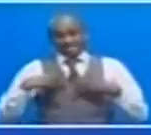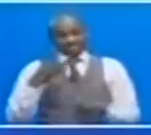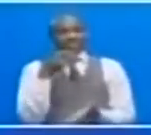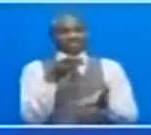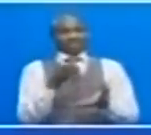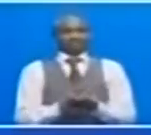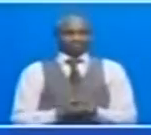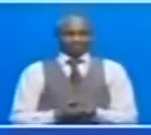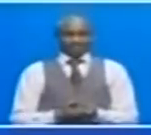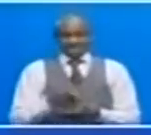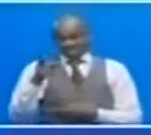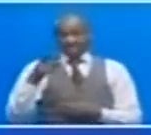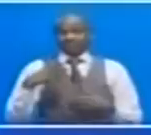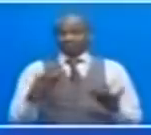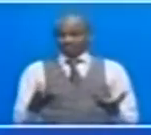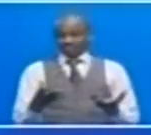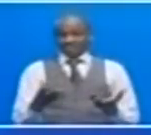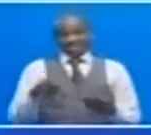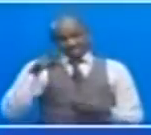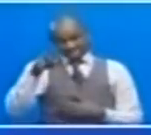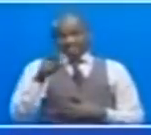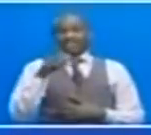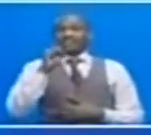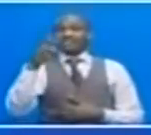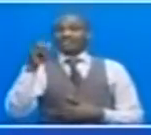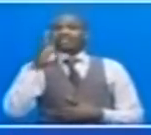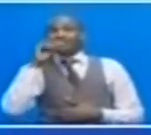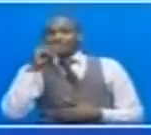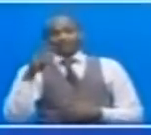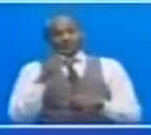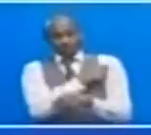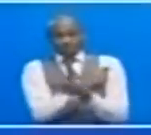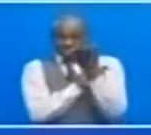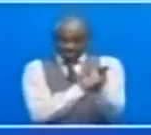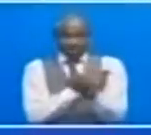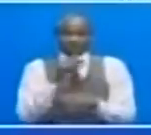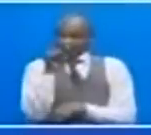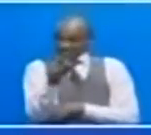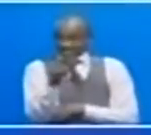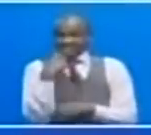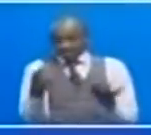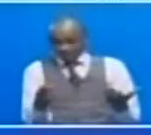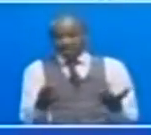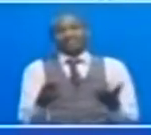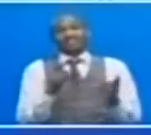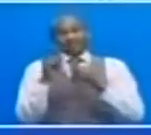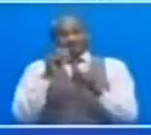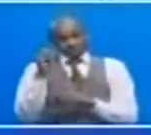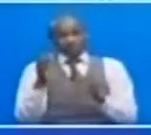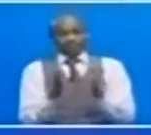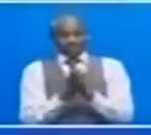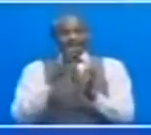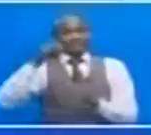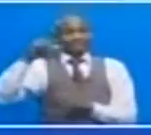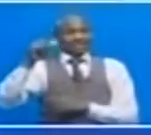The mobile health account that SemaDoc is a subscription service available from Hello Doctor to Safaricom clients with M-Pesa